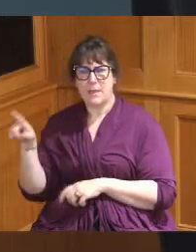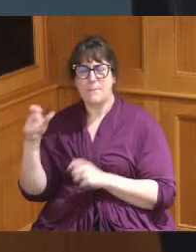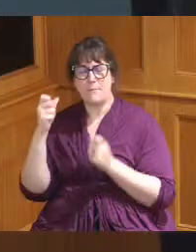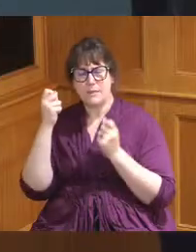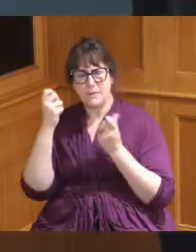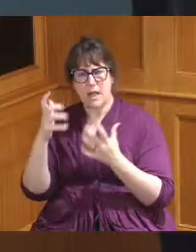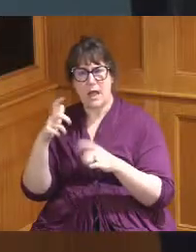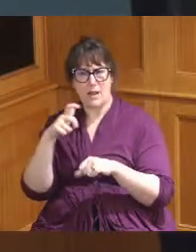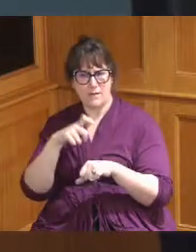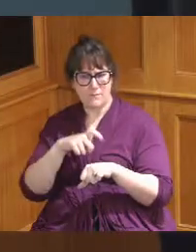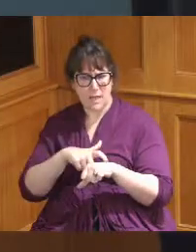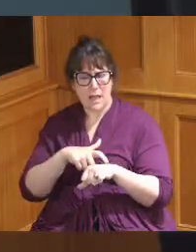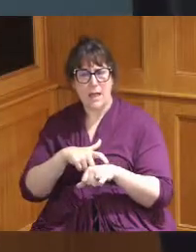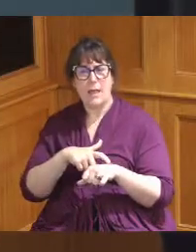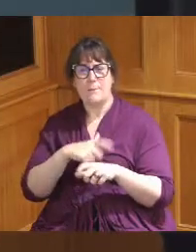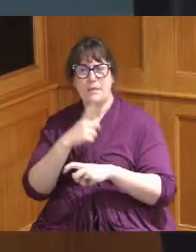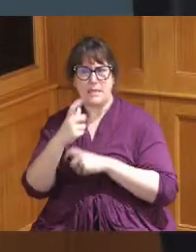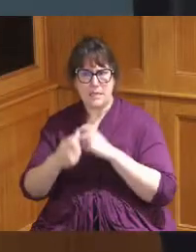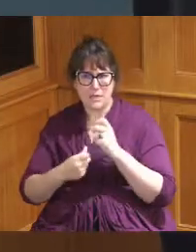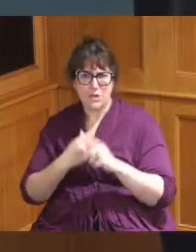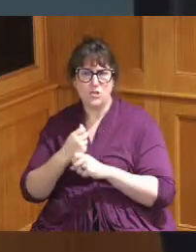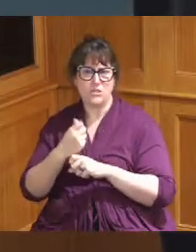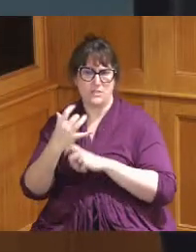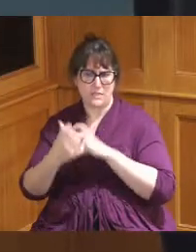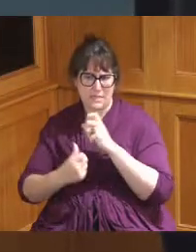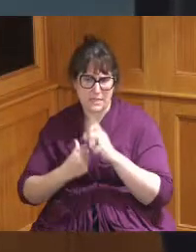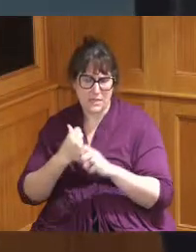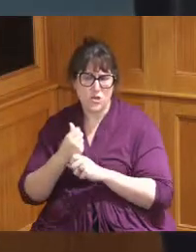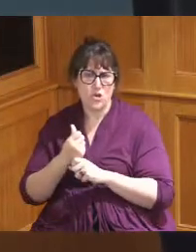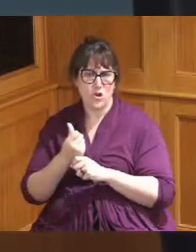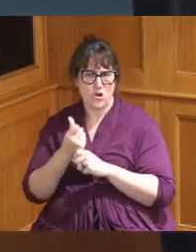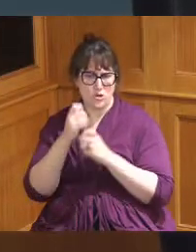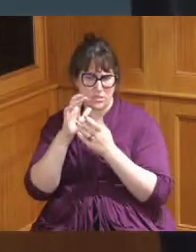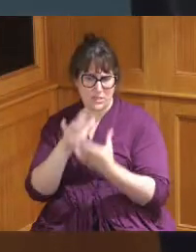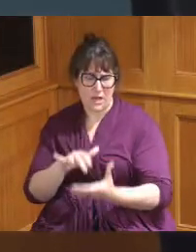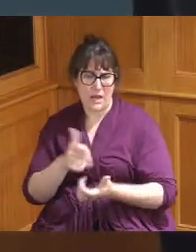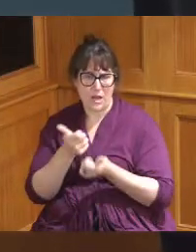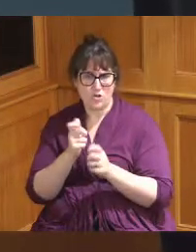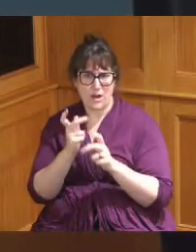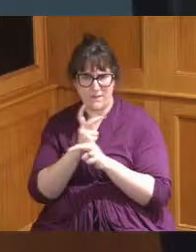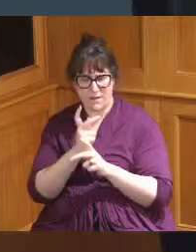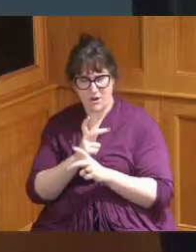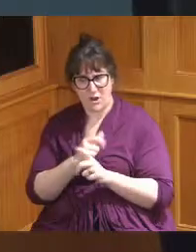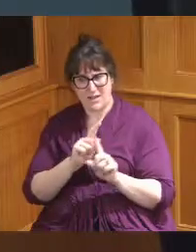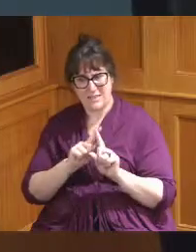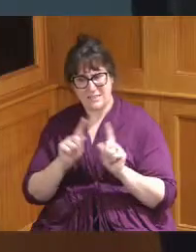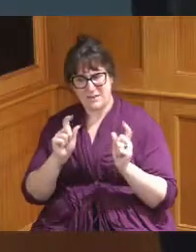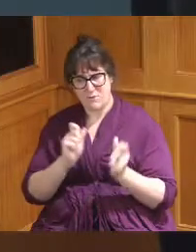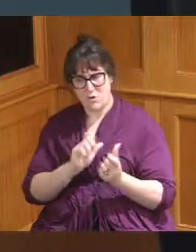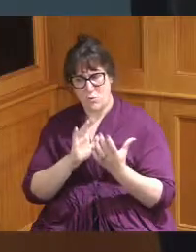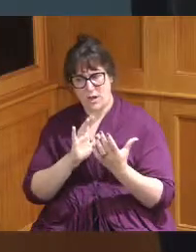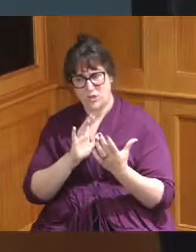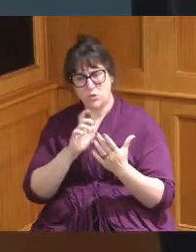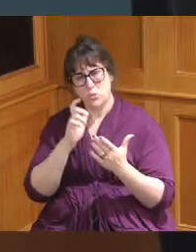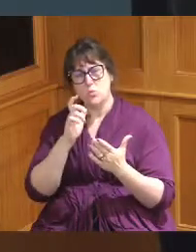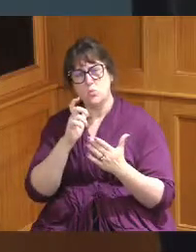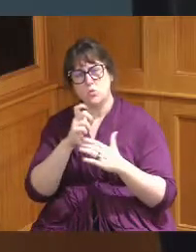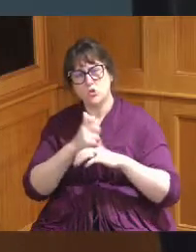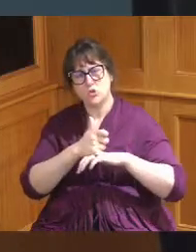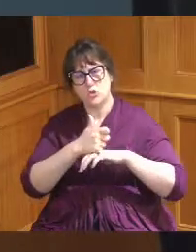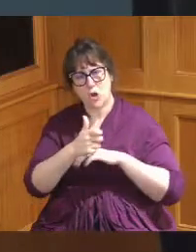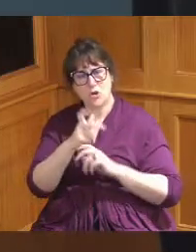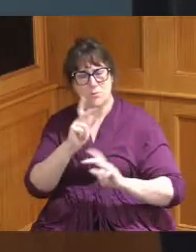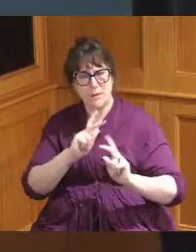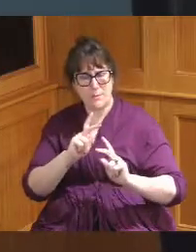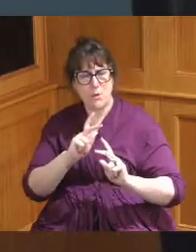time, years in many cases, looking at this and trying to figure out a different way to charge folks and make it more